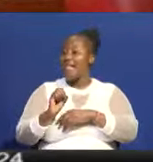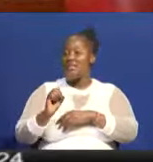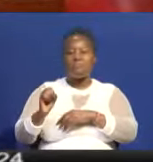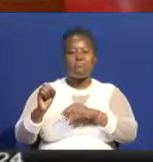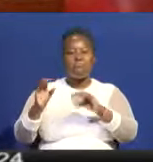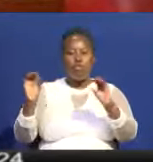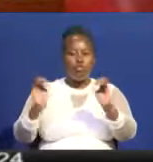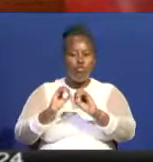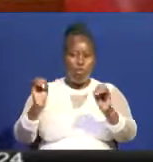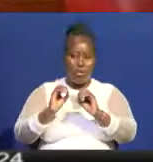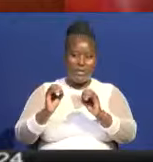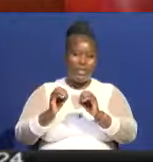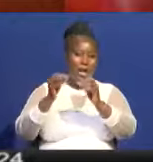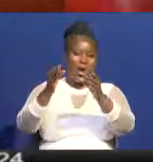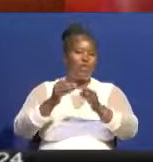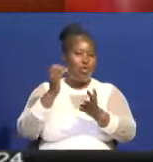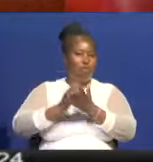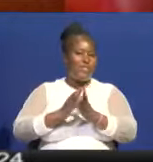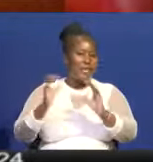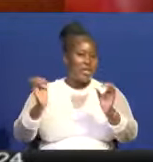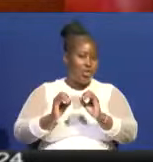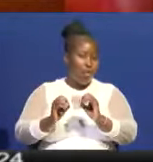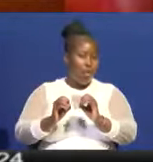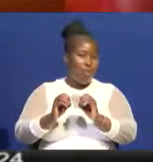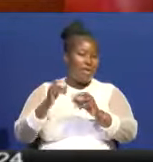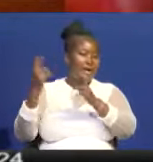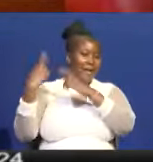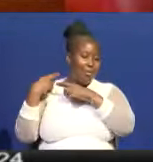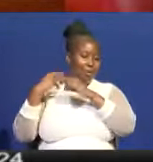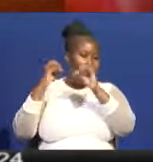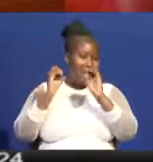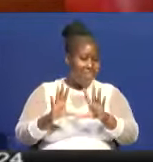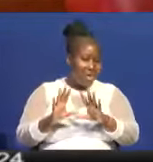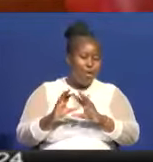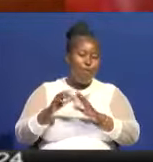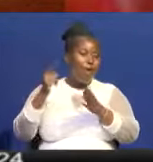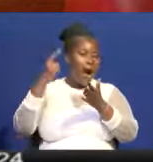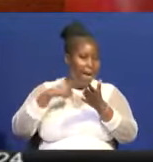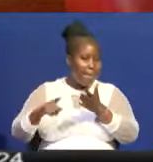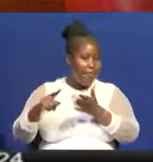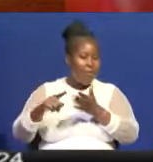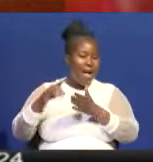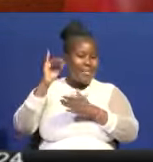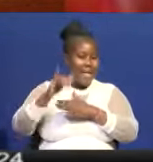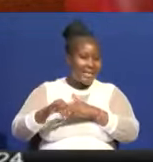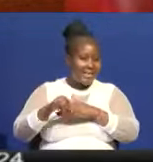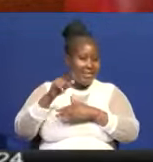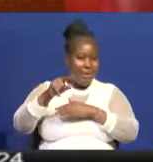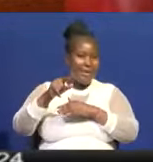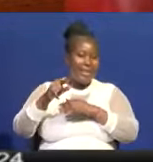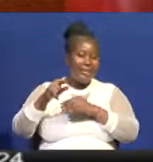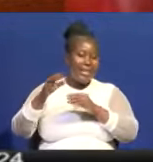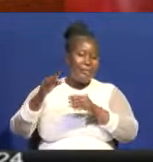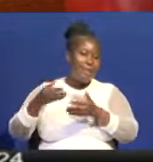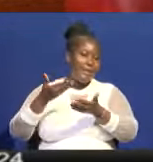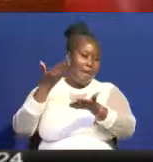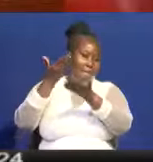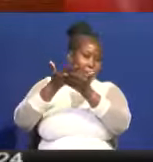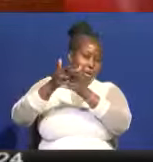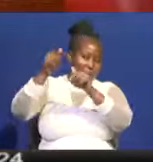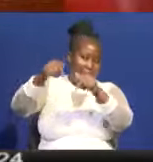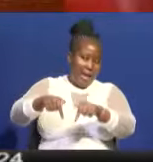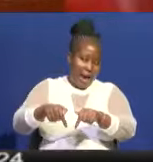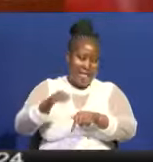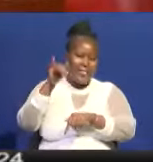not an accounting officer. He is not responsible for approvals that have been enumerated here, and